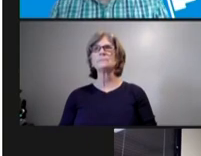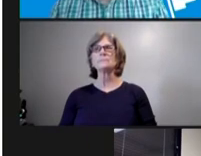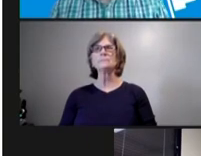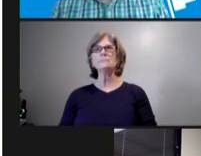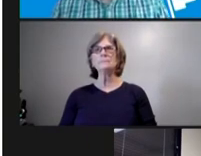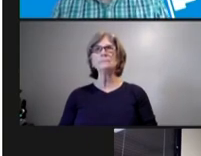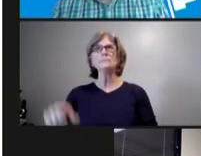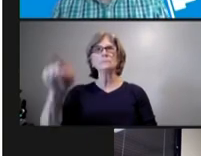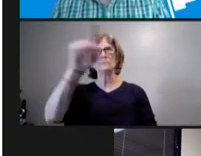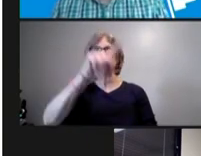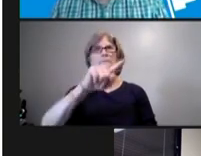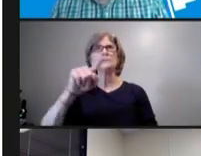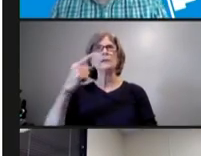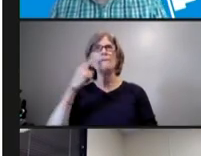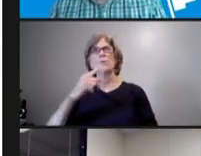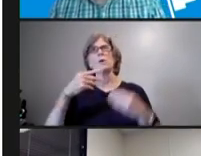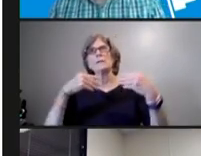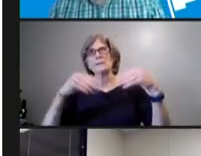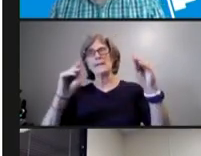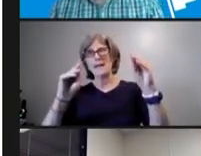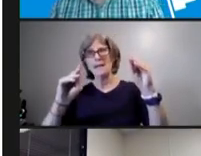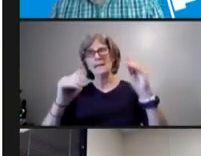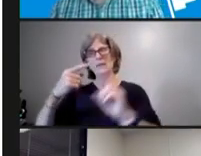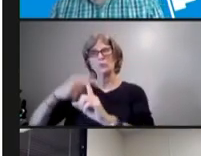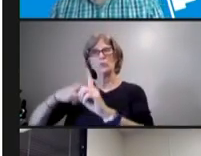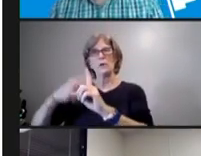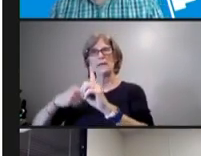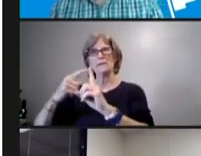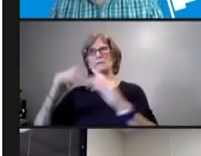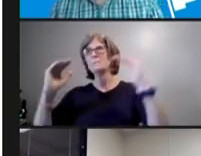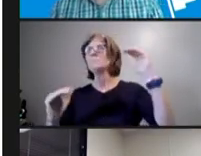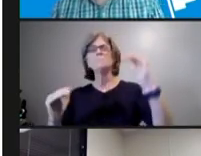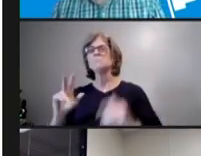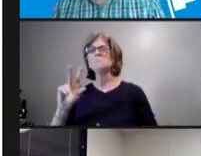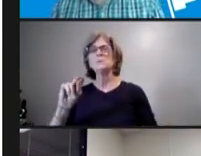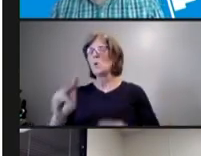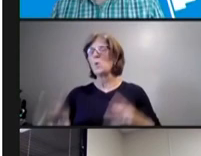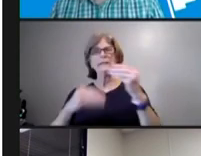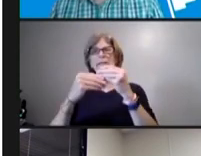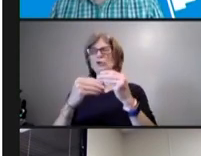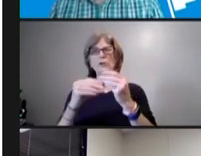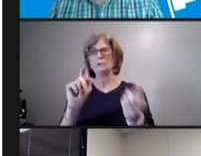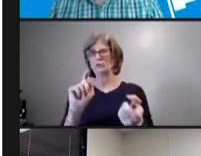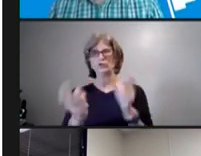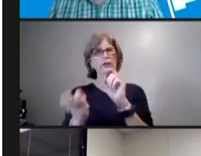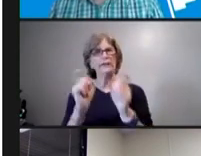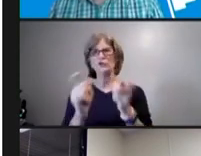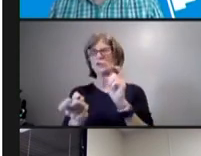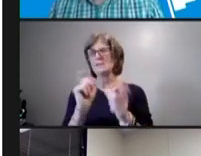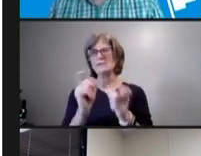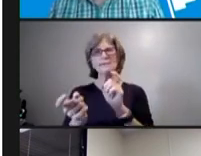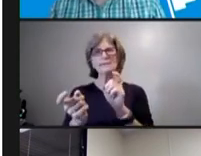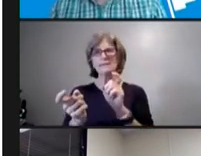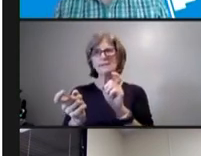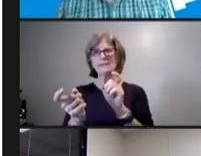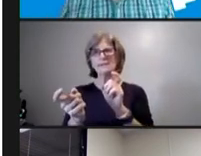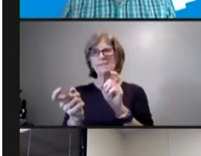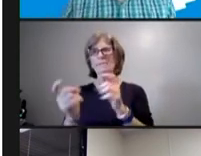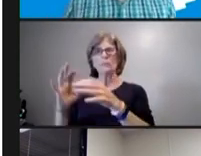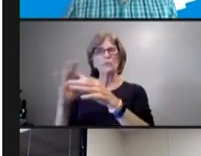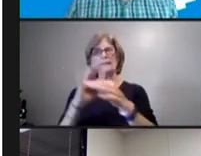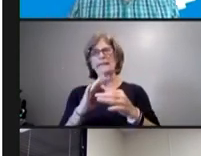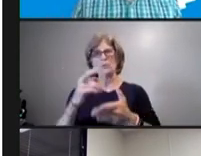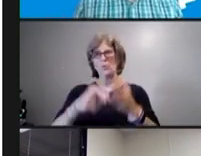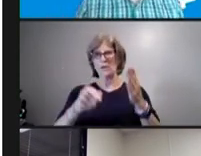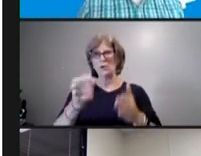For the for sale development and rental gap program, there haven't been any additional changes in terms of what was on